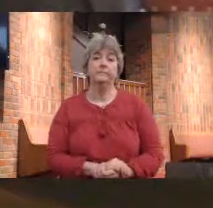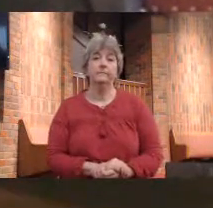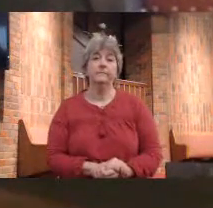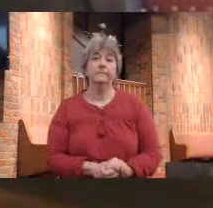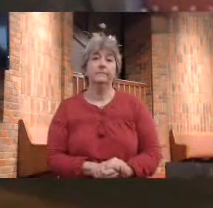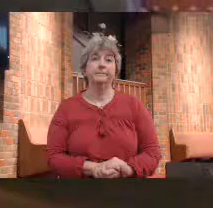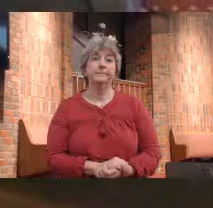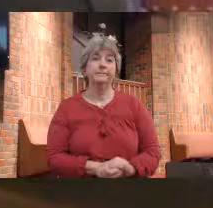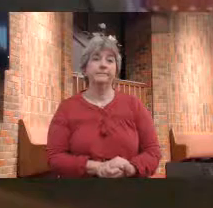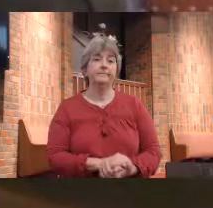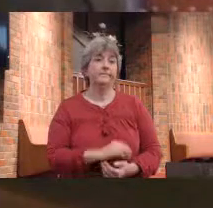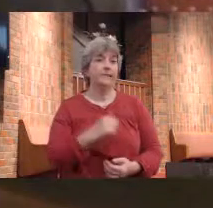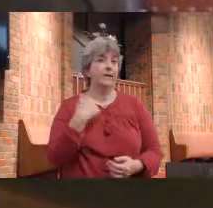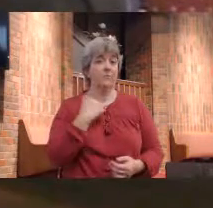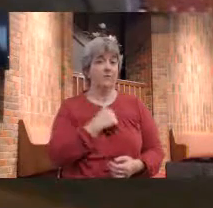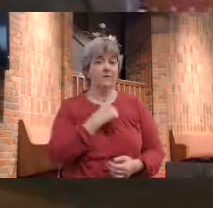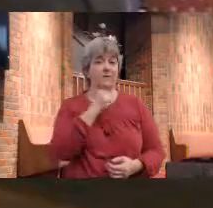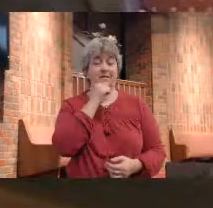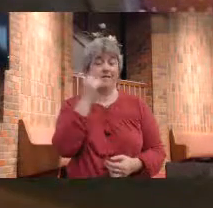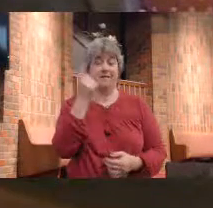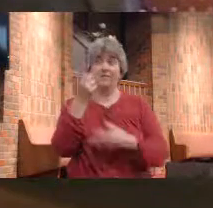And it's not always God.